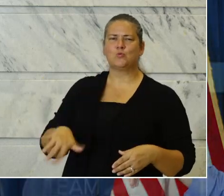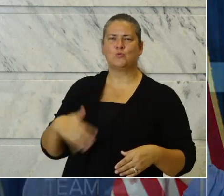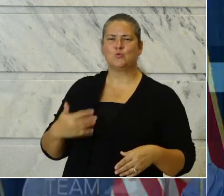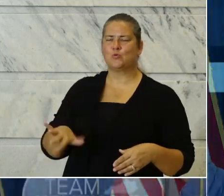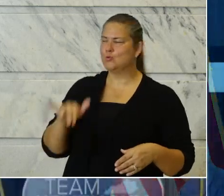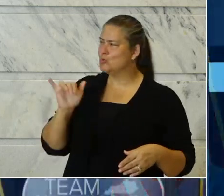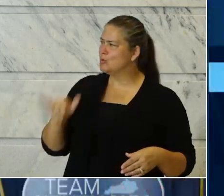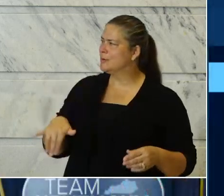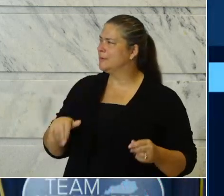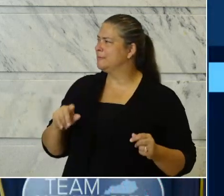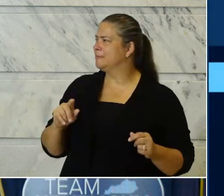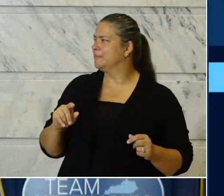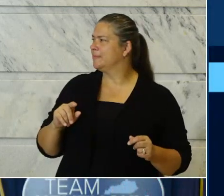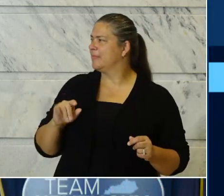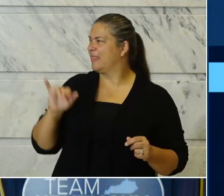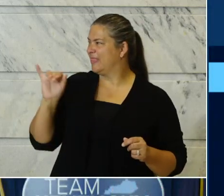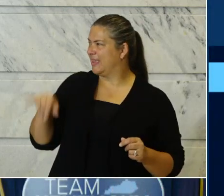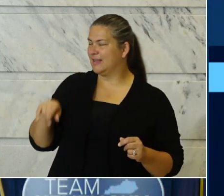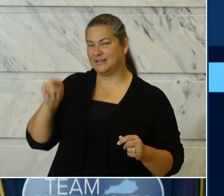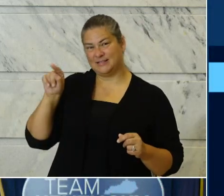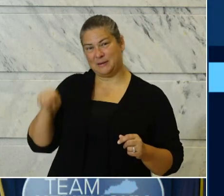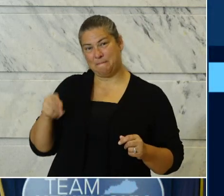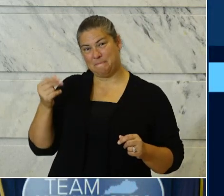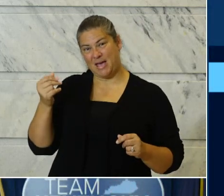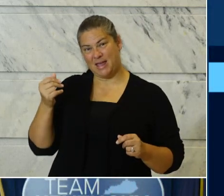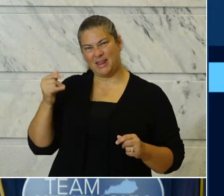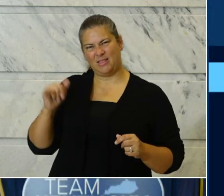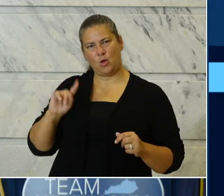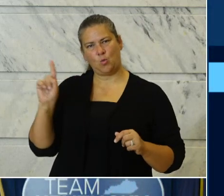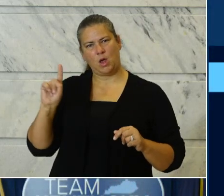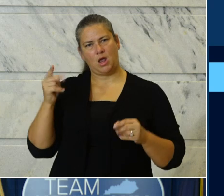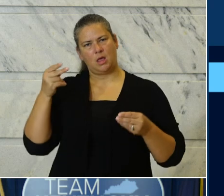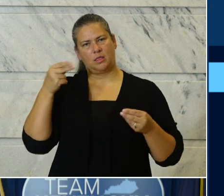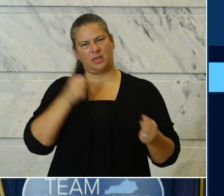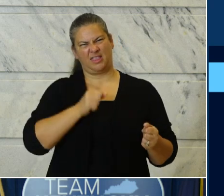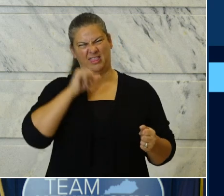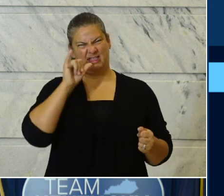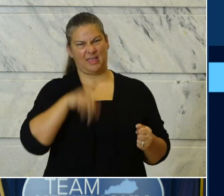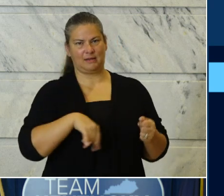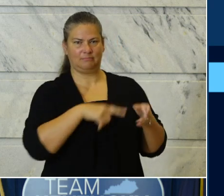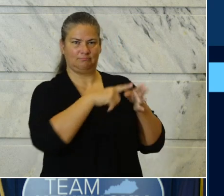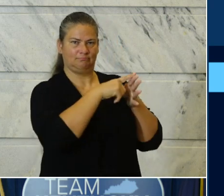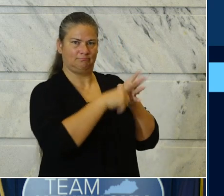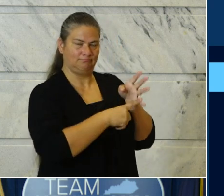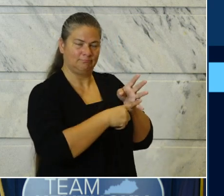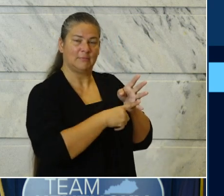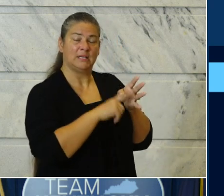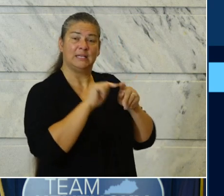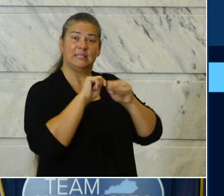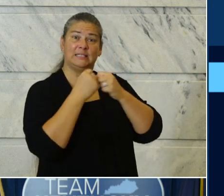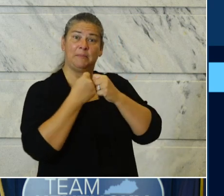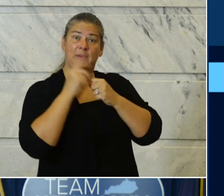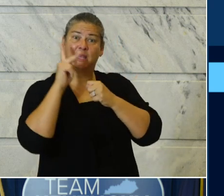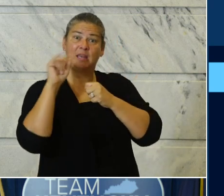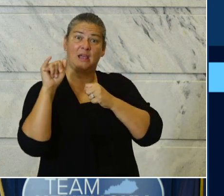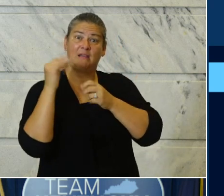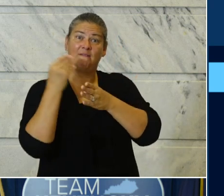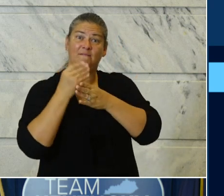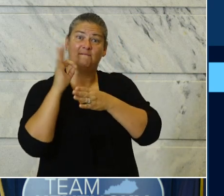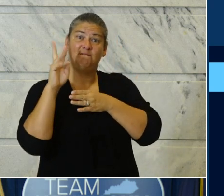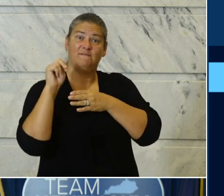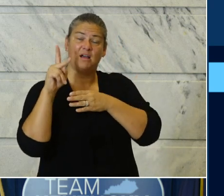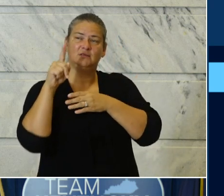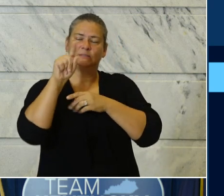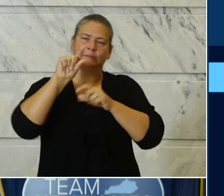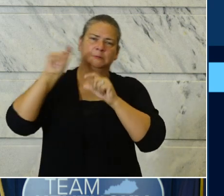too. This is where those dollars are going. Team Kentucky Fund are people and corporations helping out people in